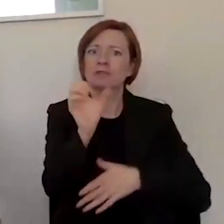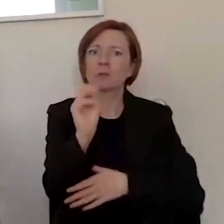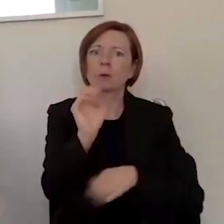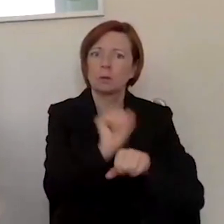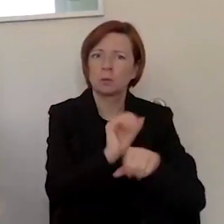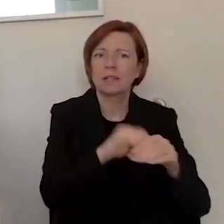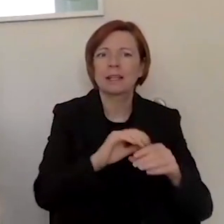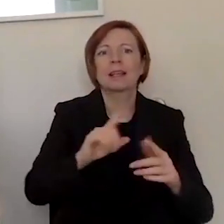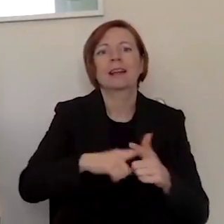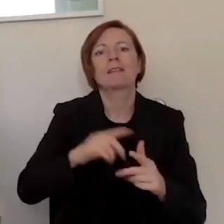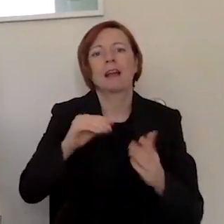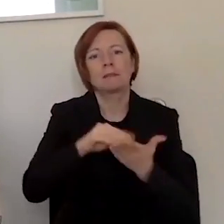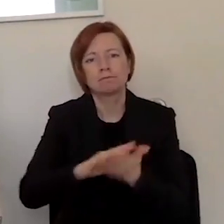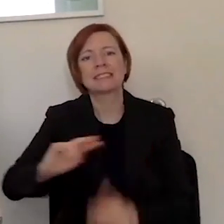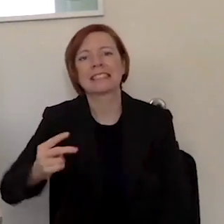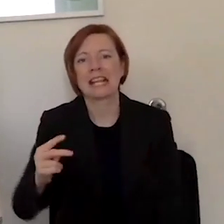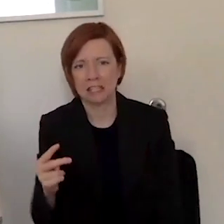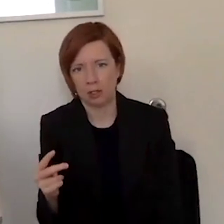the secondary one.